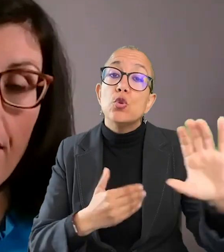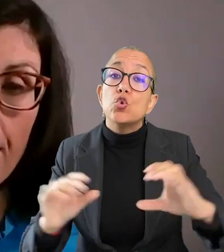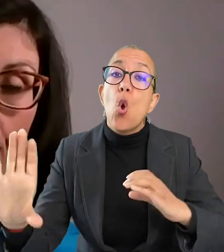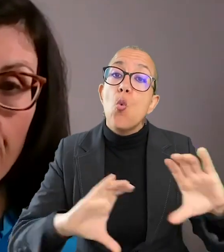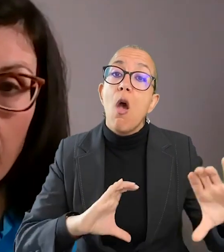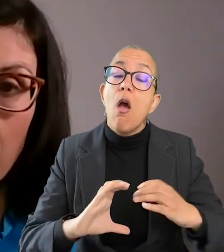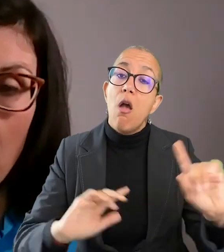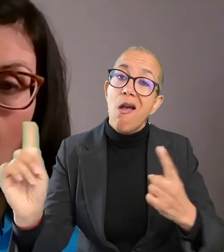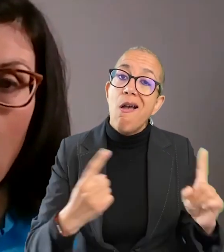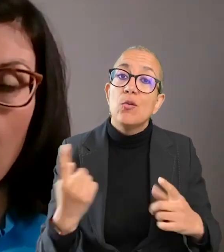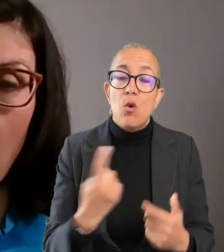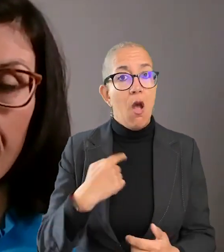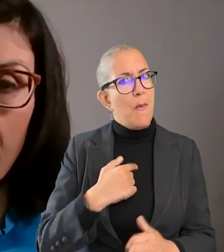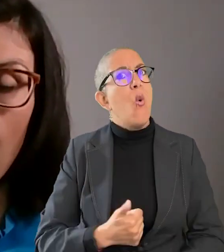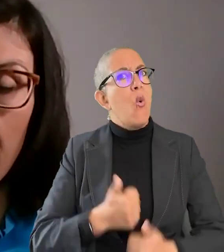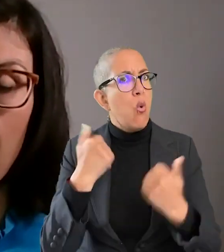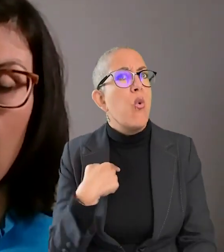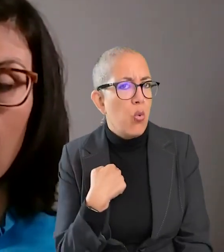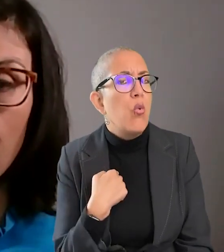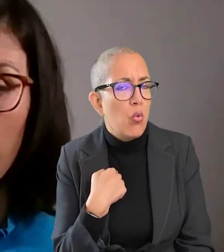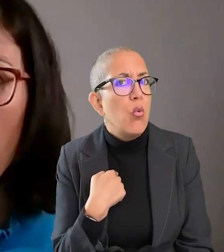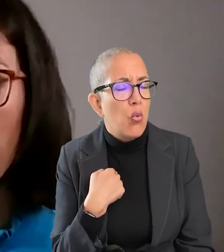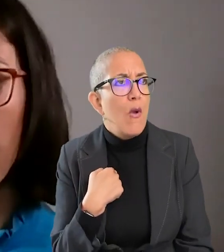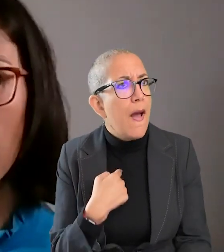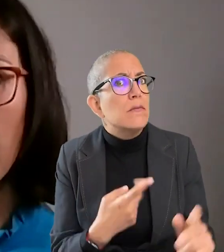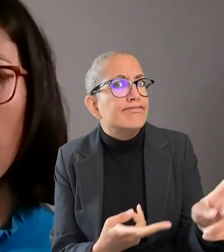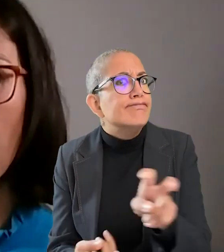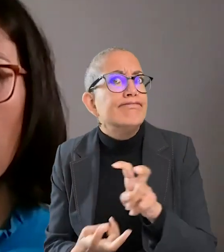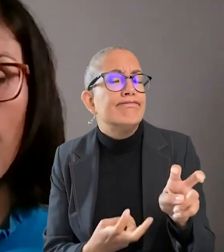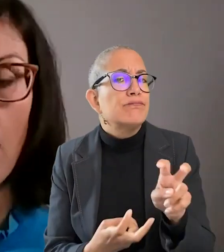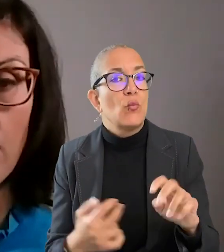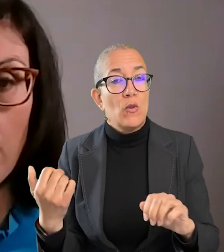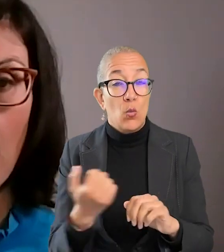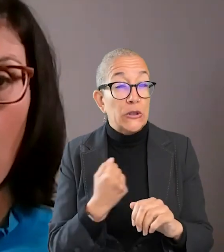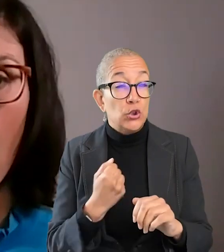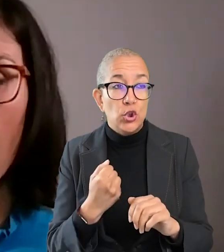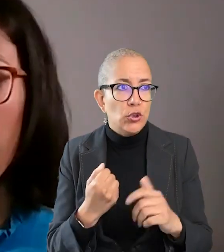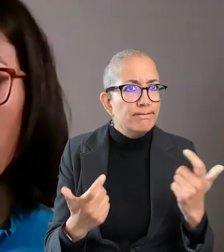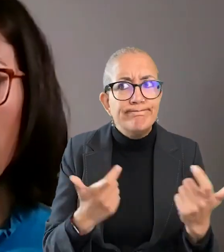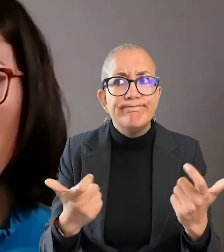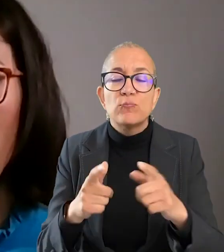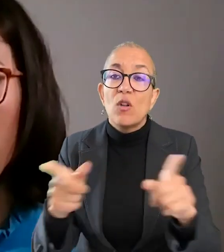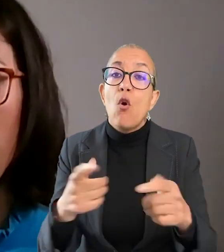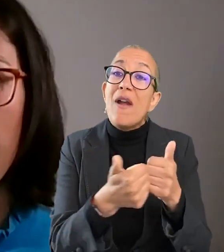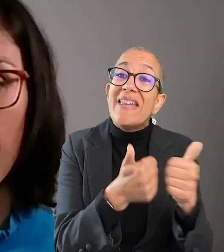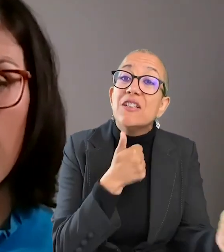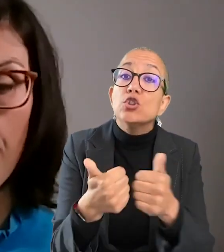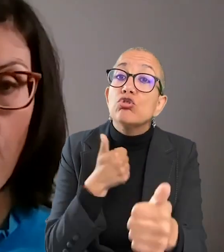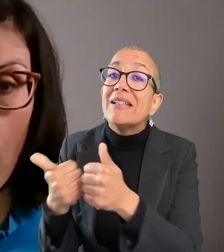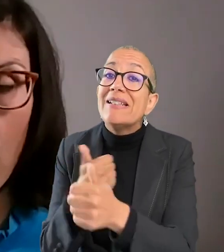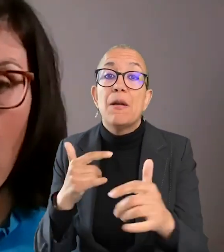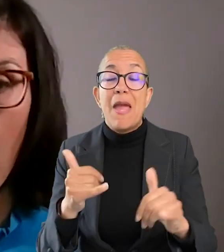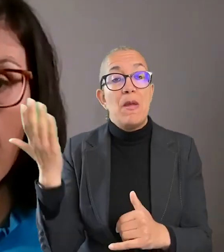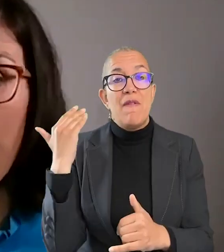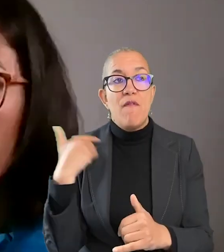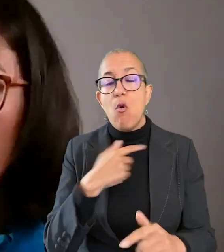that I'm very, very good at. I think we should be reaching out into parts of industry that we maybe haven't